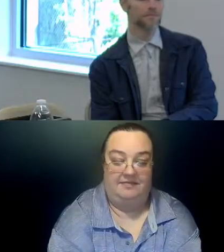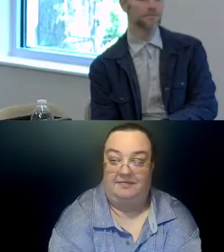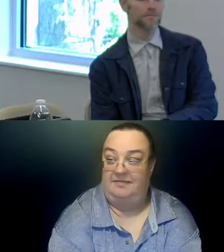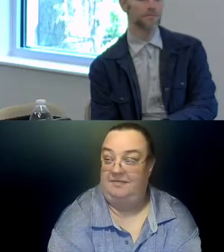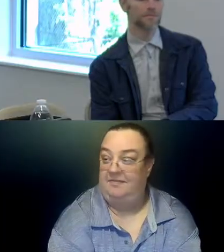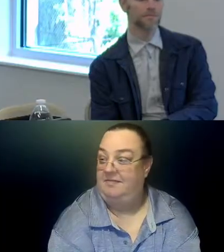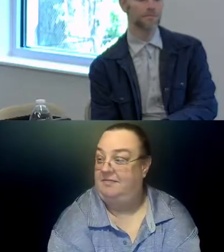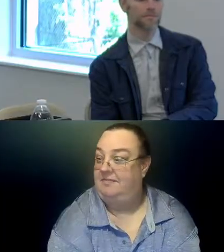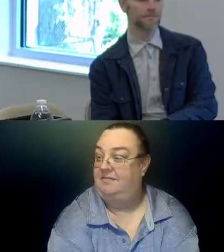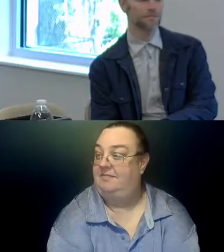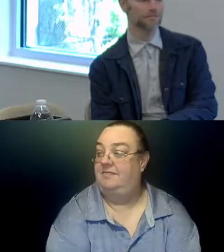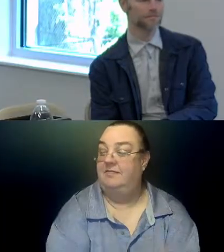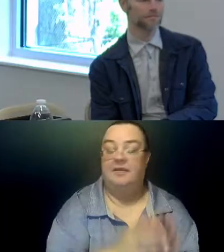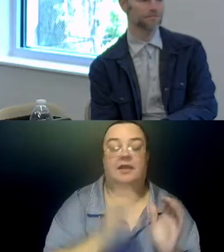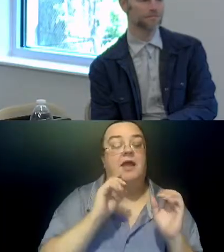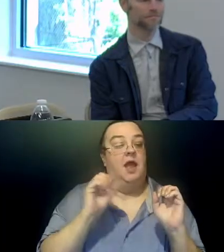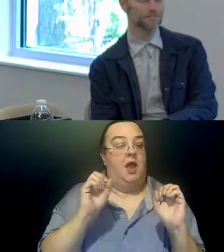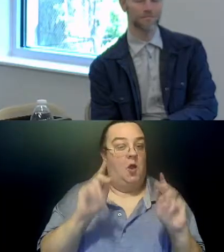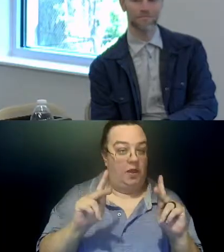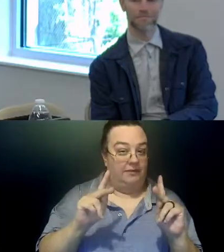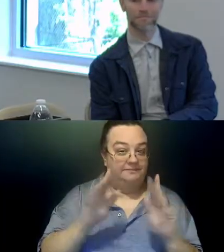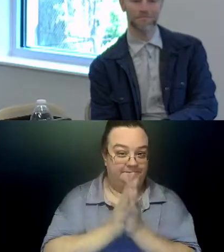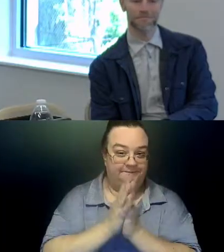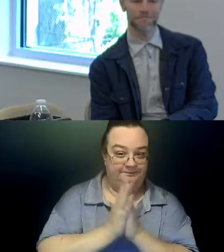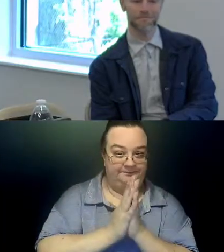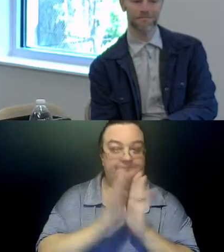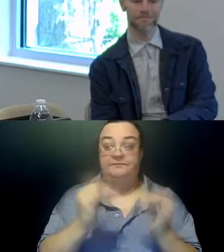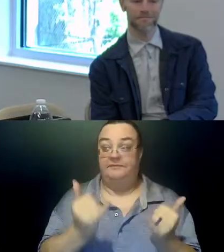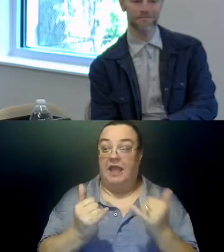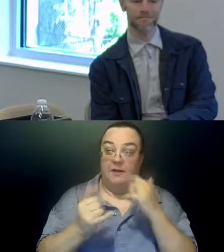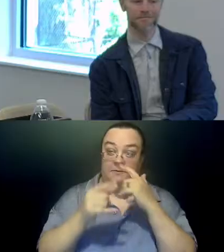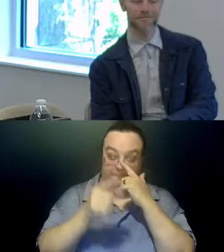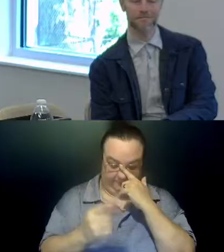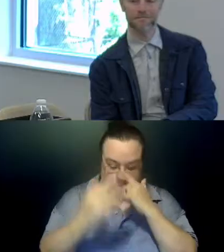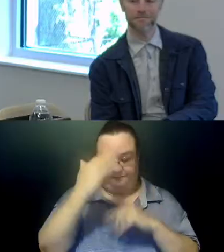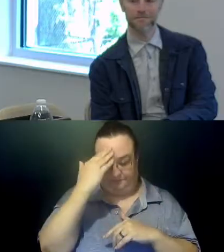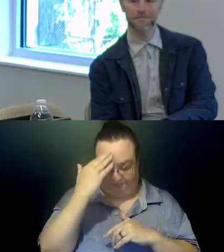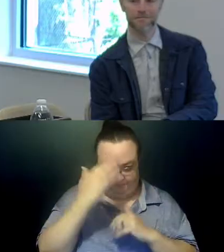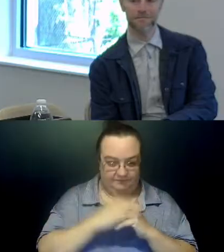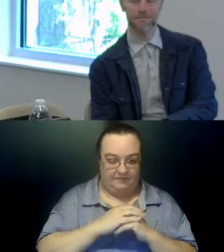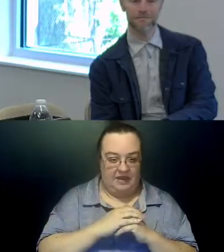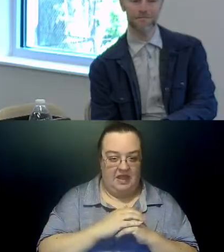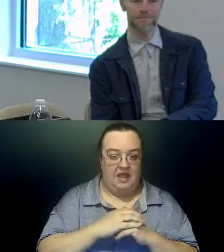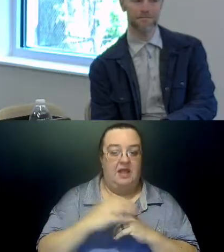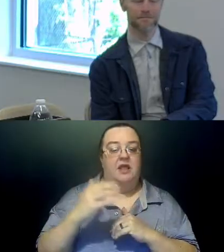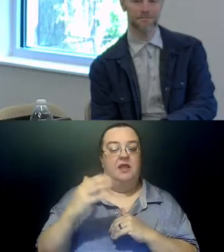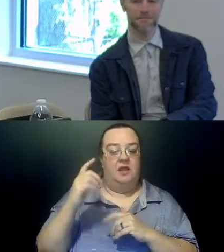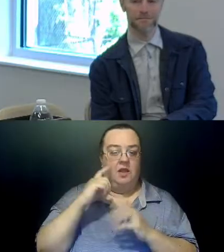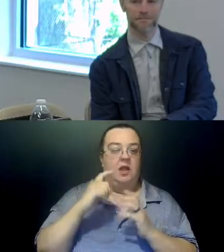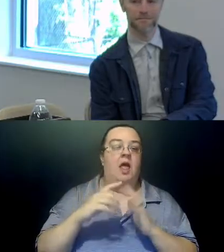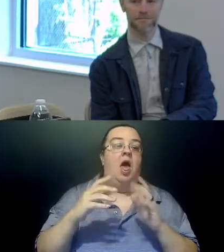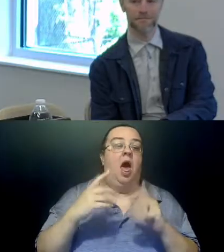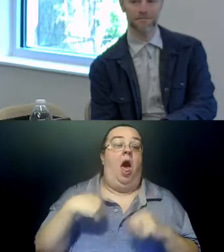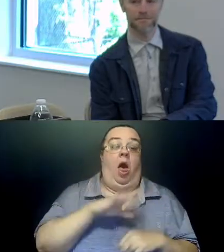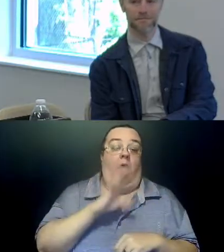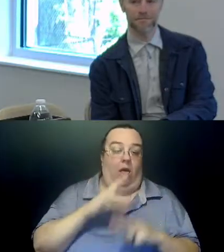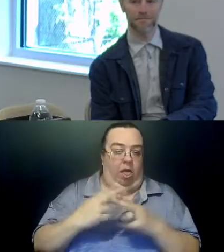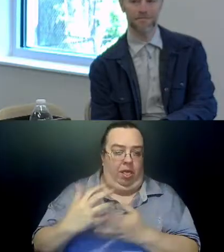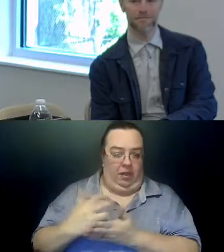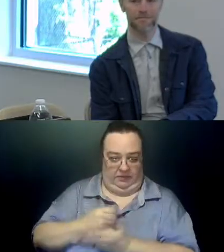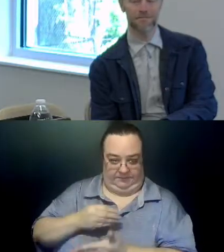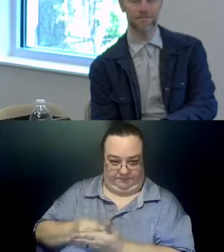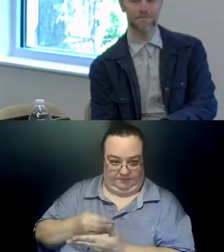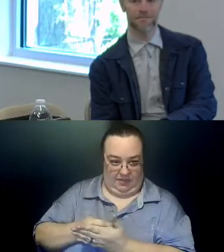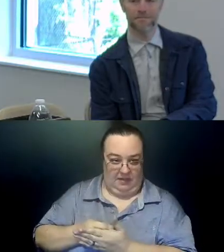start with again. Okay, so, now, you know that, I noticed the auditor did, so we're talking about revenue, this is budget,